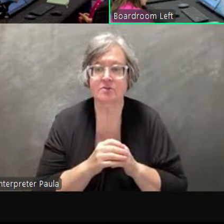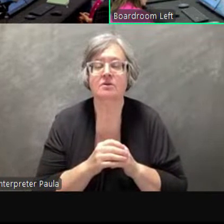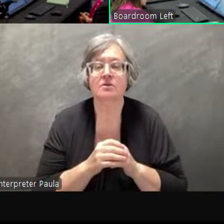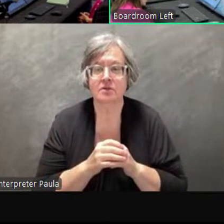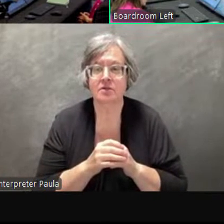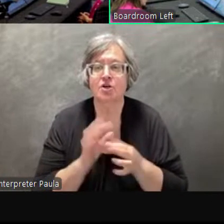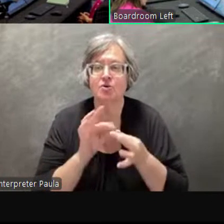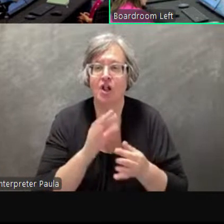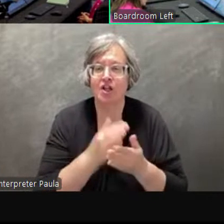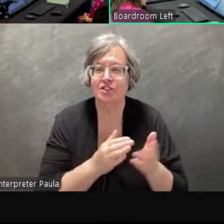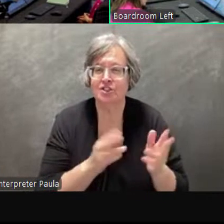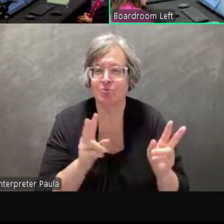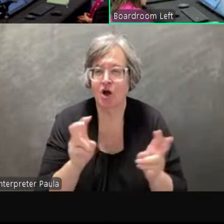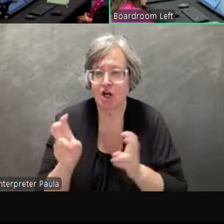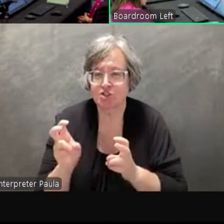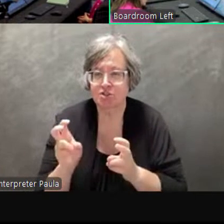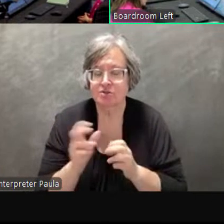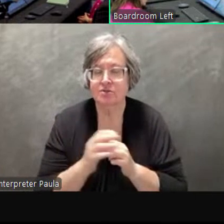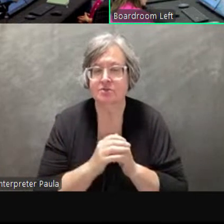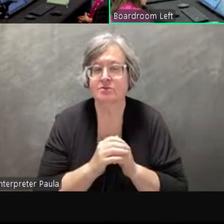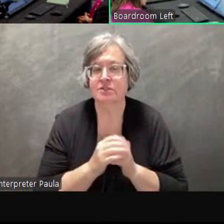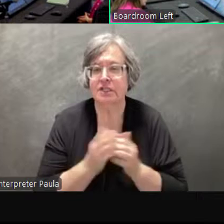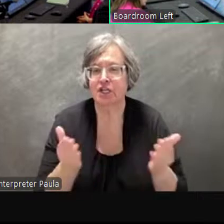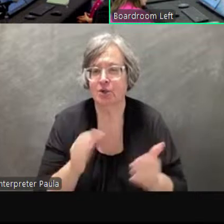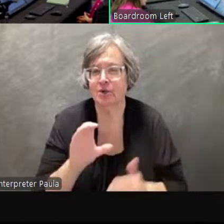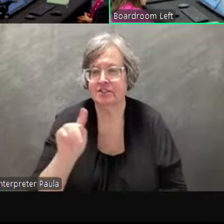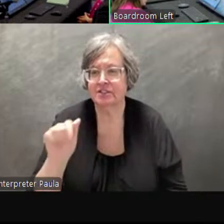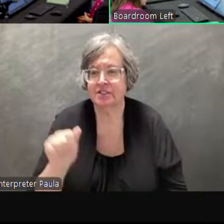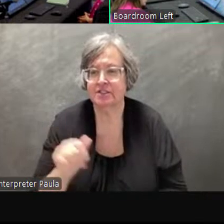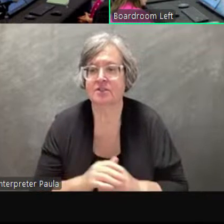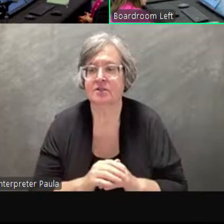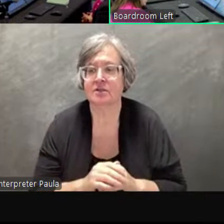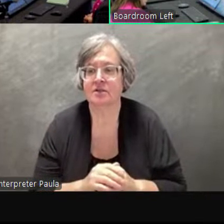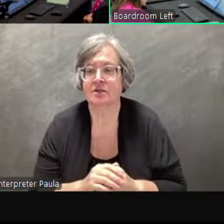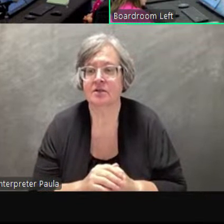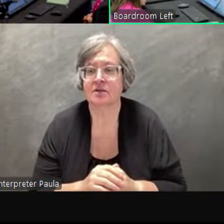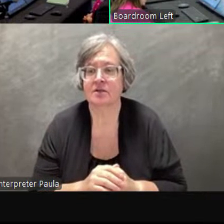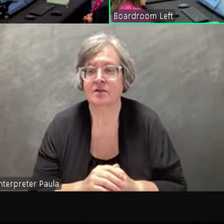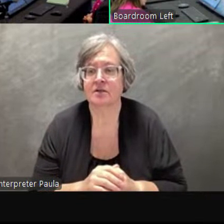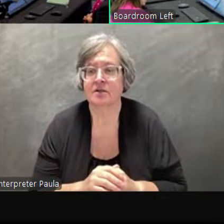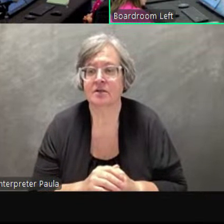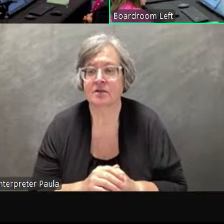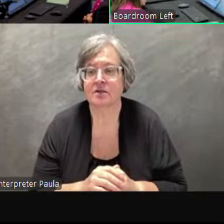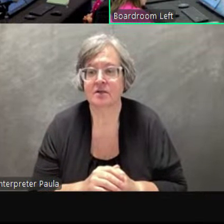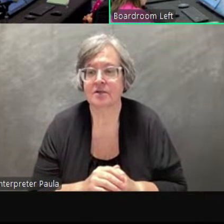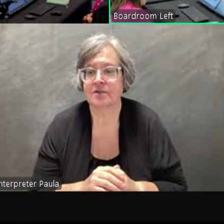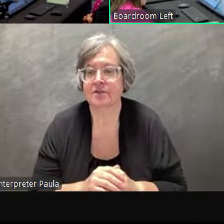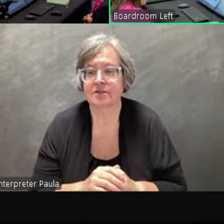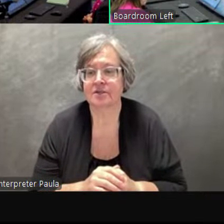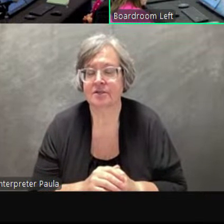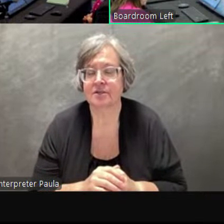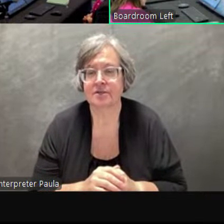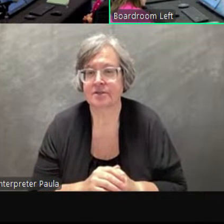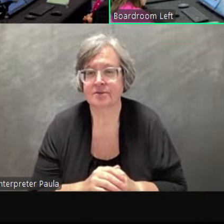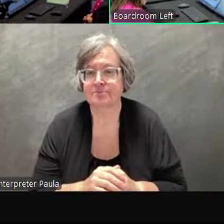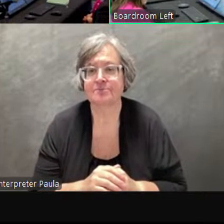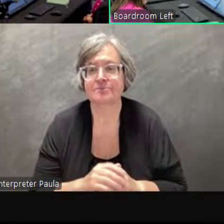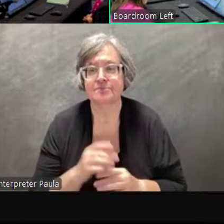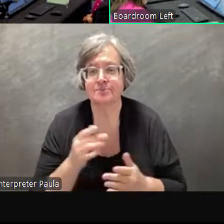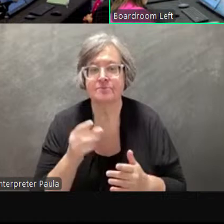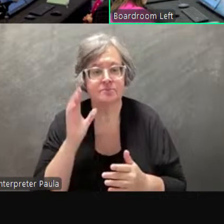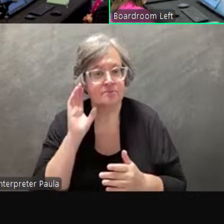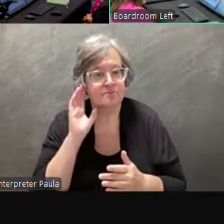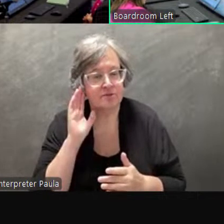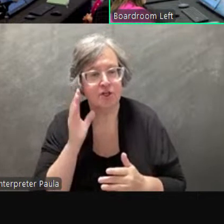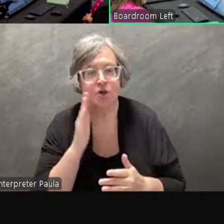of these issues, in addition to what we're doing here at CTA. I'm happy to make sure we give some more detail around